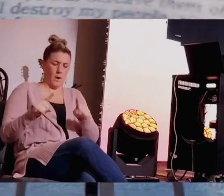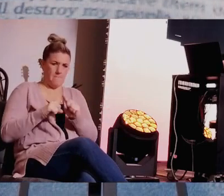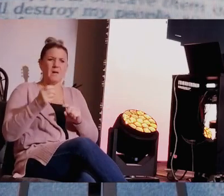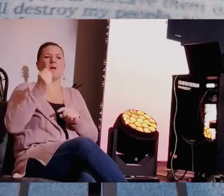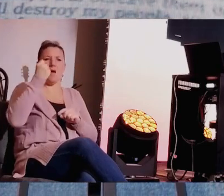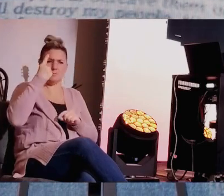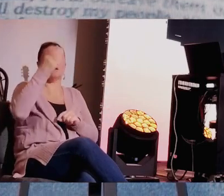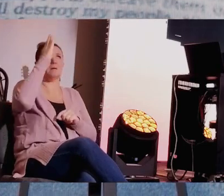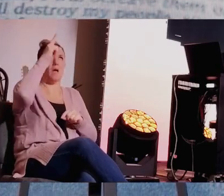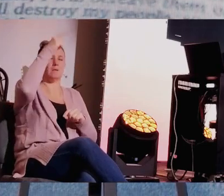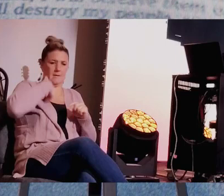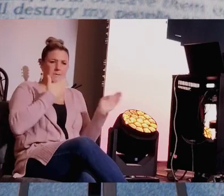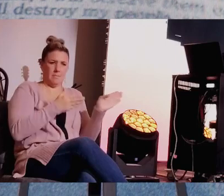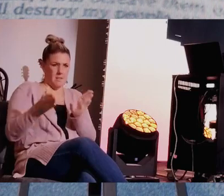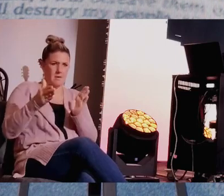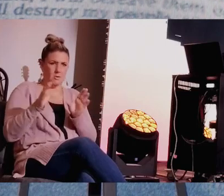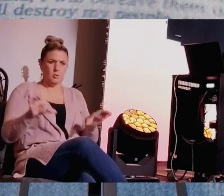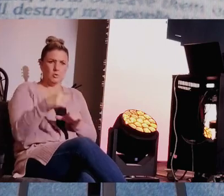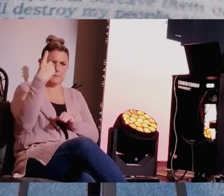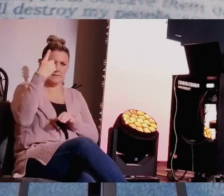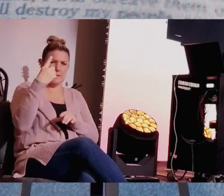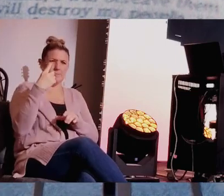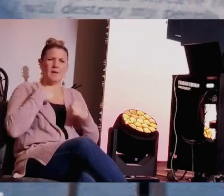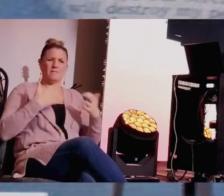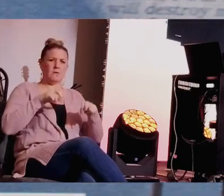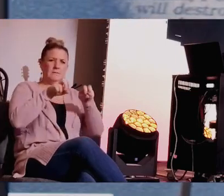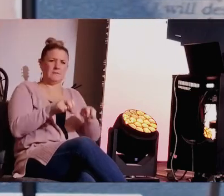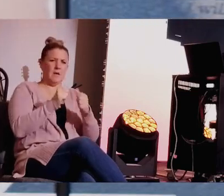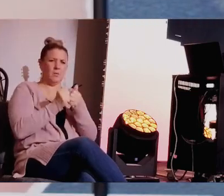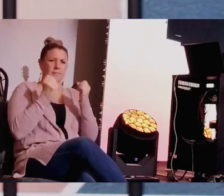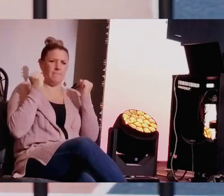that God's doing something. But I've sat with so many believers,